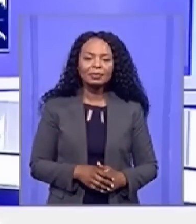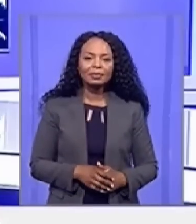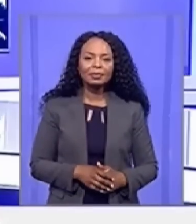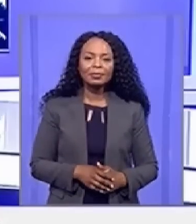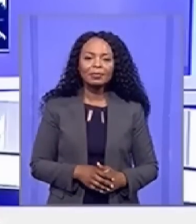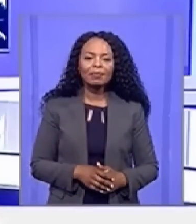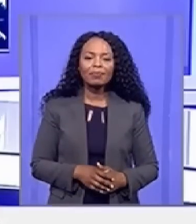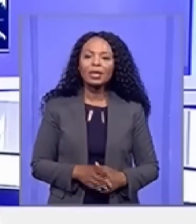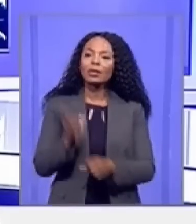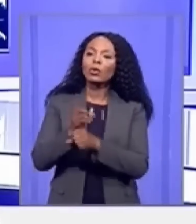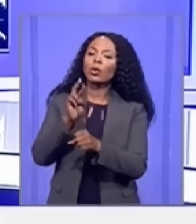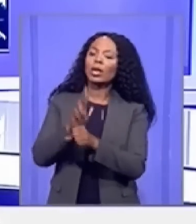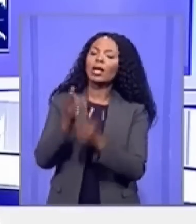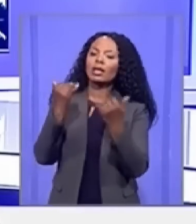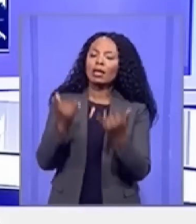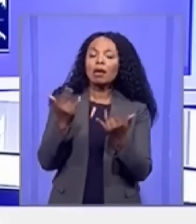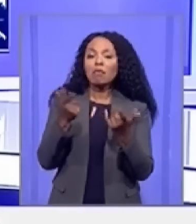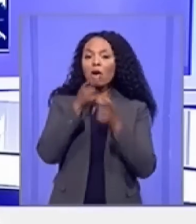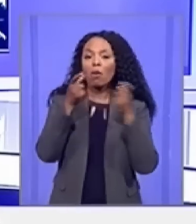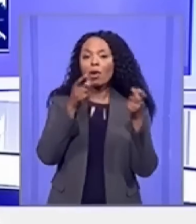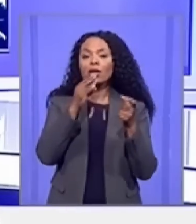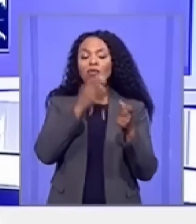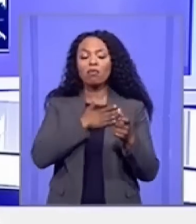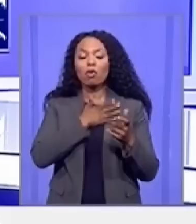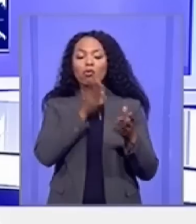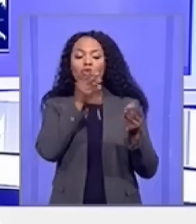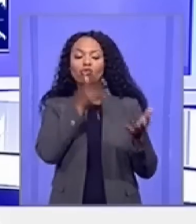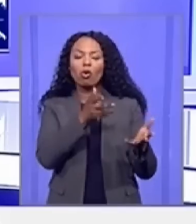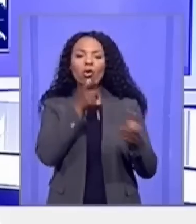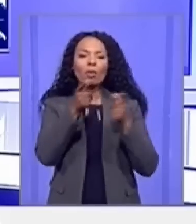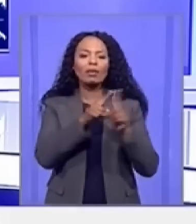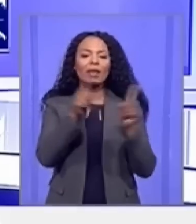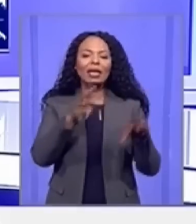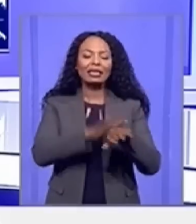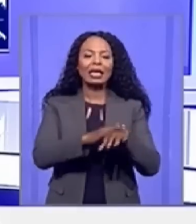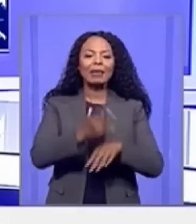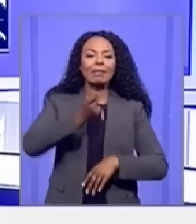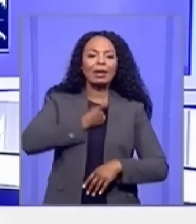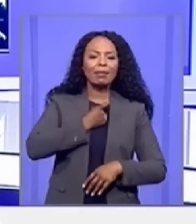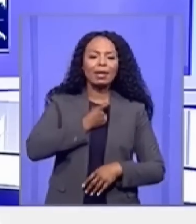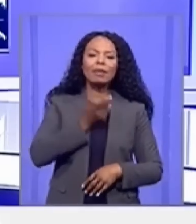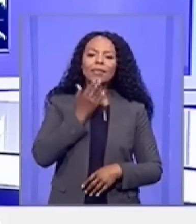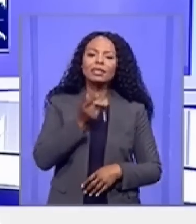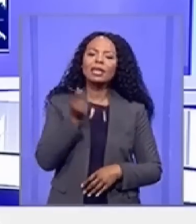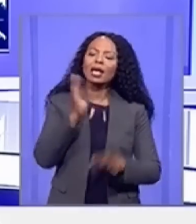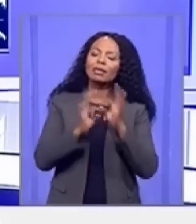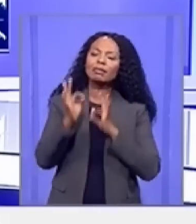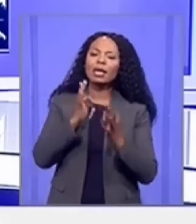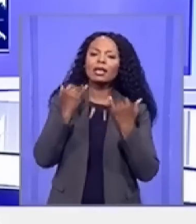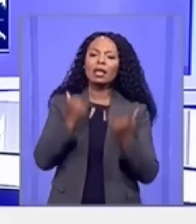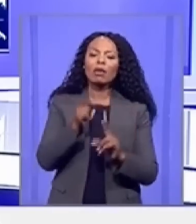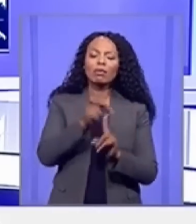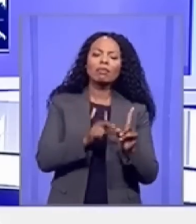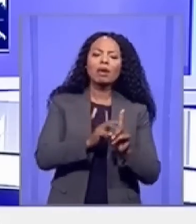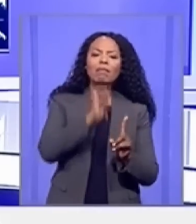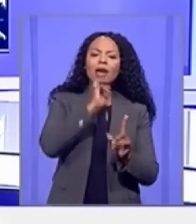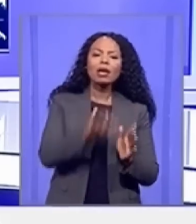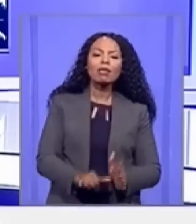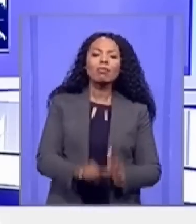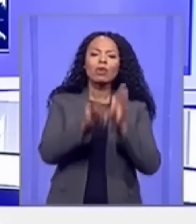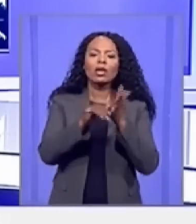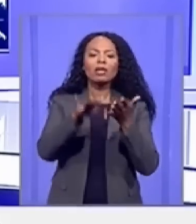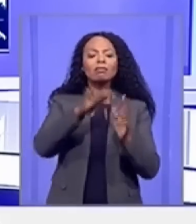ngaka ke maikutlo a ba ahiano empane jolo ka hana go sentse rotla ke le ka tsa o tseba rena jolo ka ha morena a le bohlokwa ka ra setšhaba Basotho